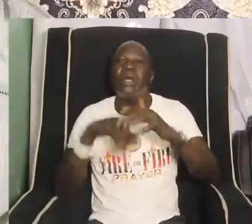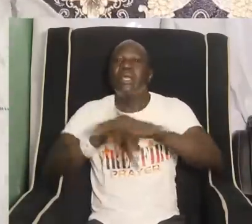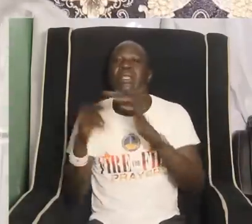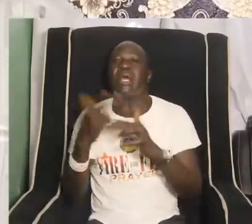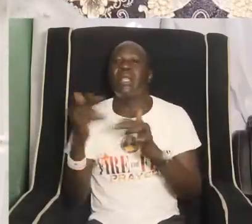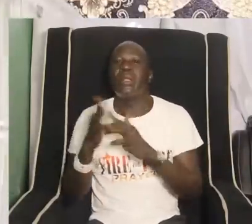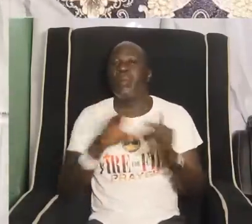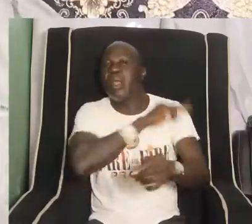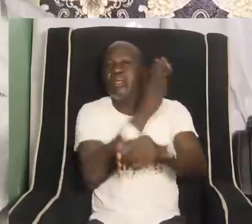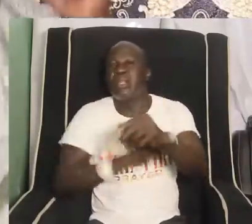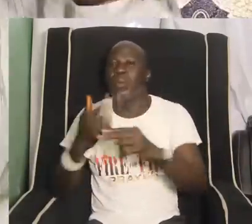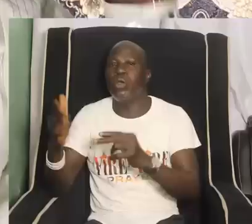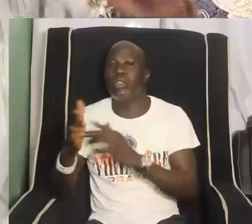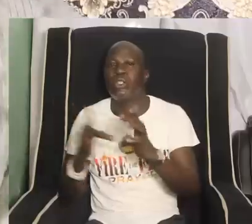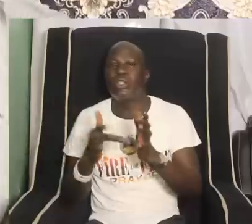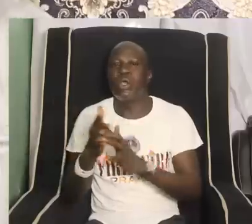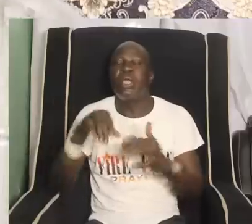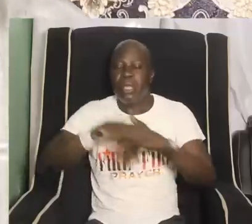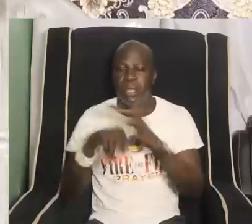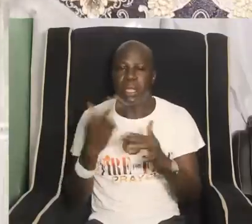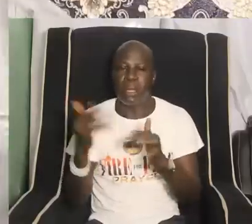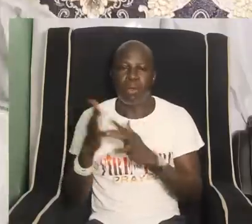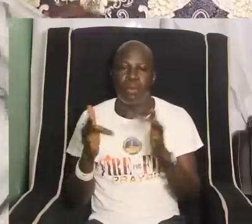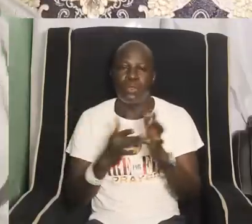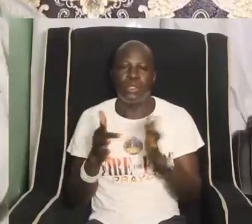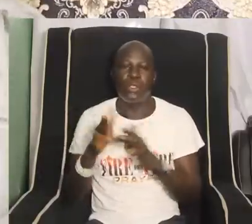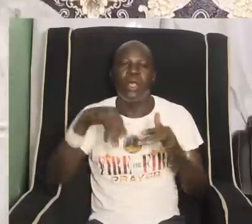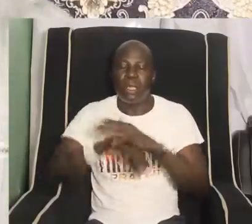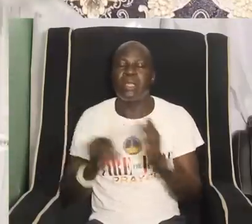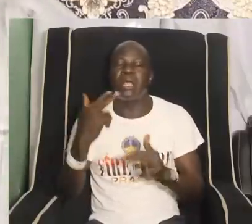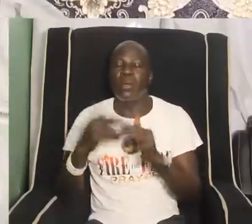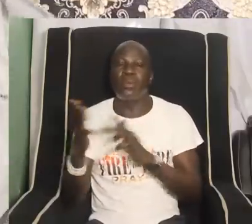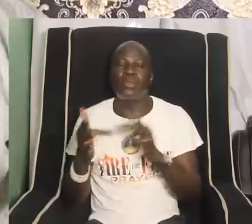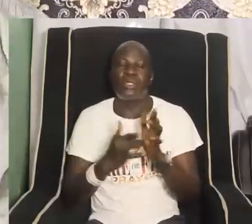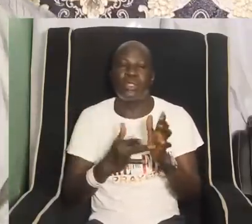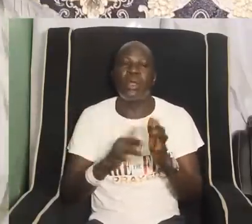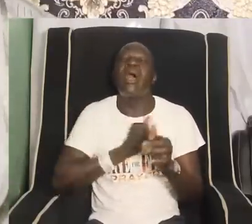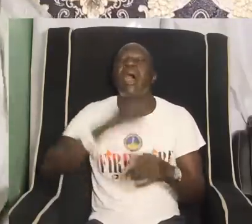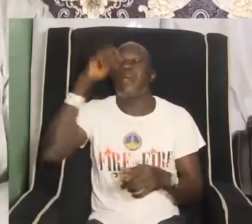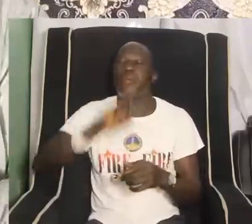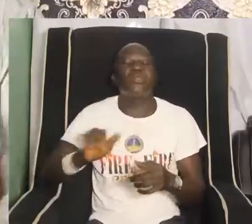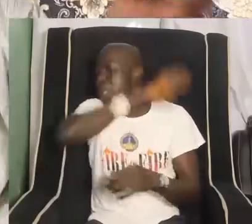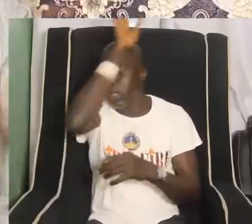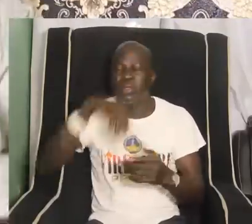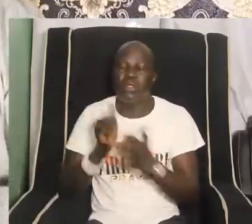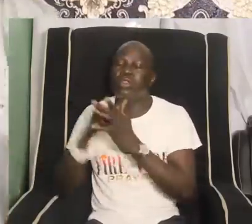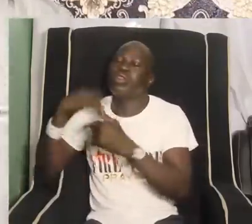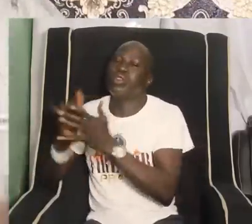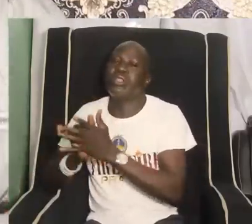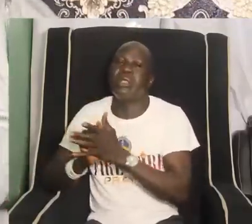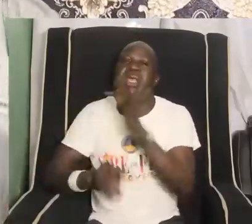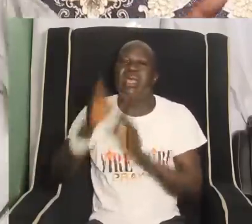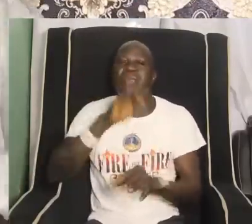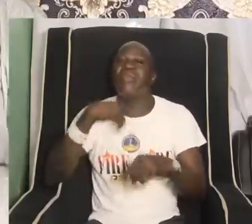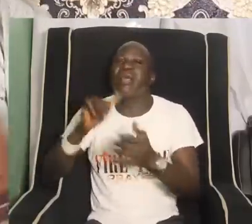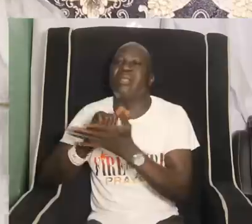of Jesus. In the name of Jesus. Lost to be ali akaba. In the name of Jesus. But I decree not to be.